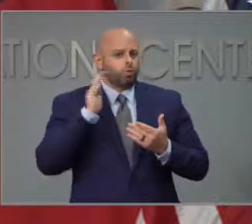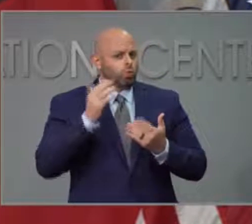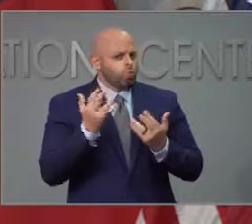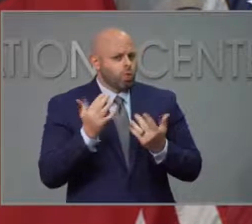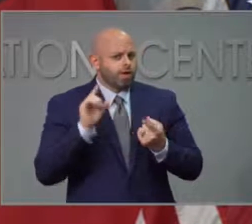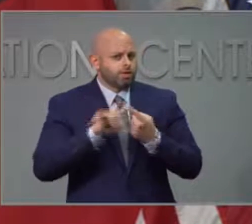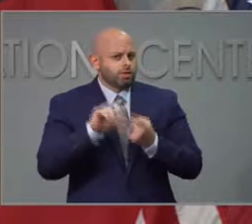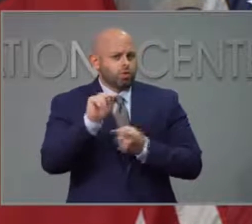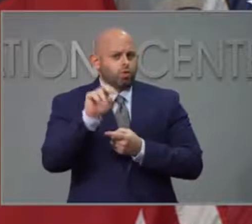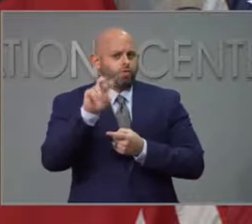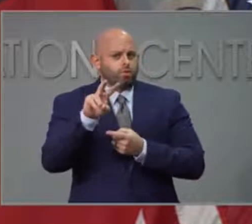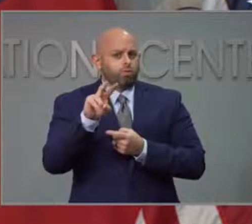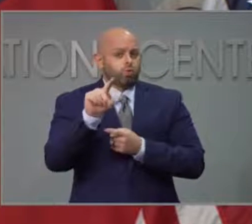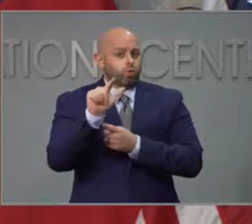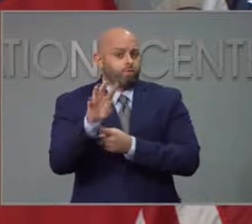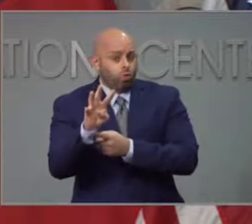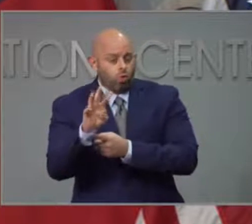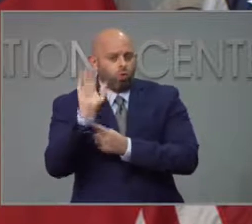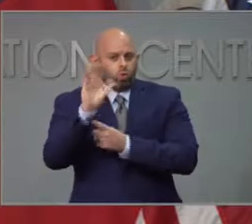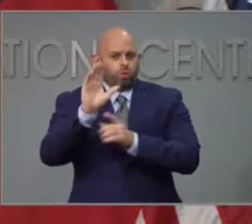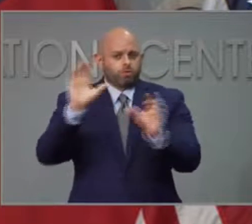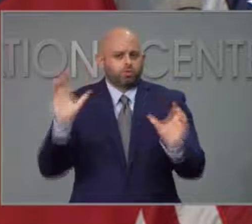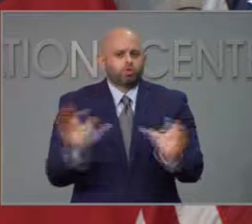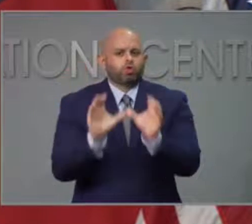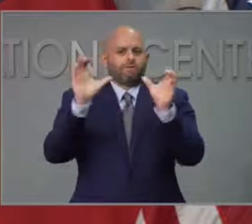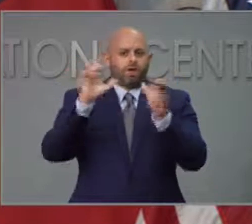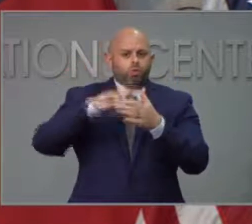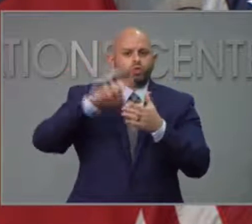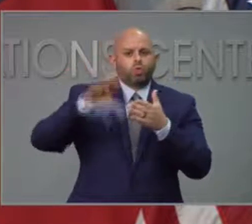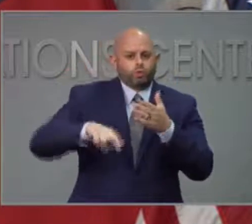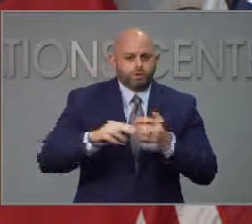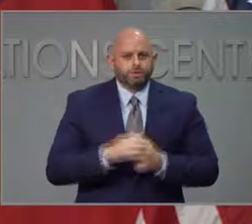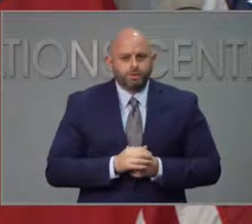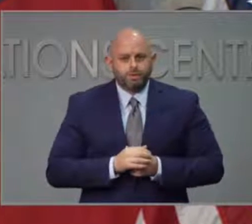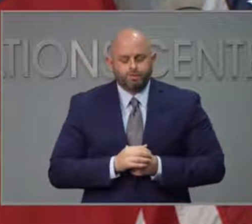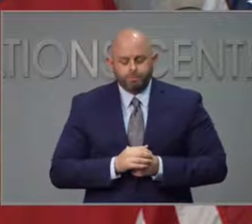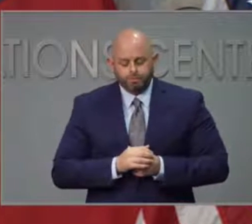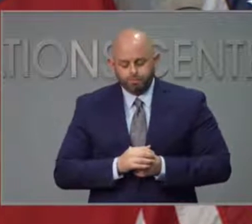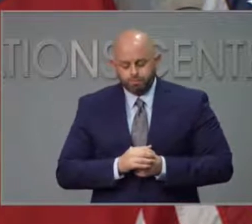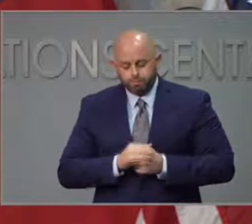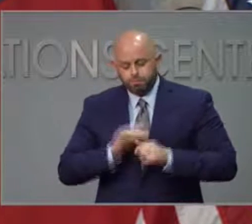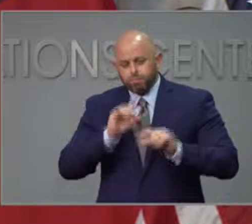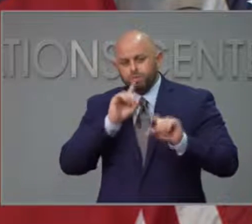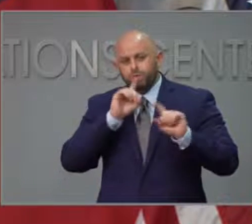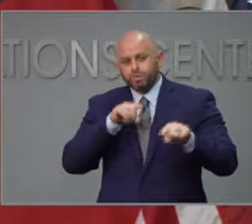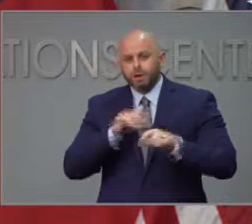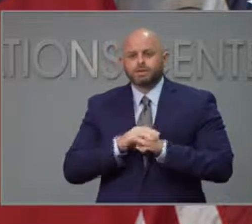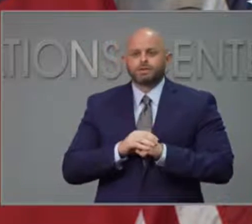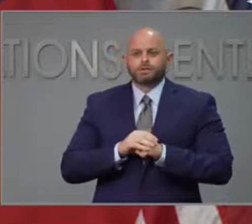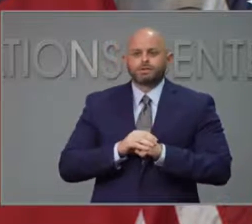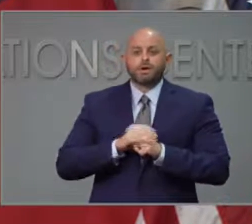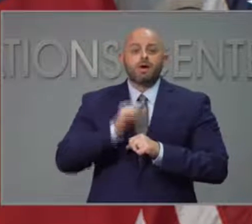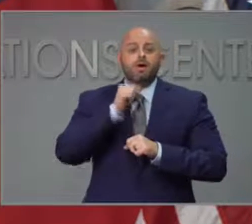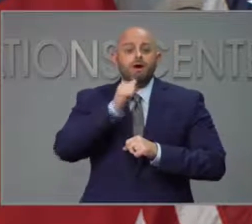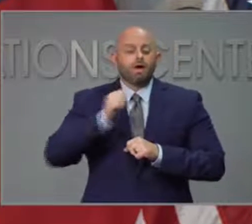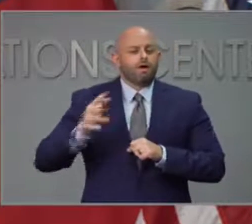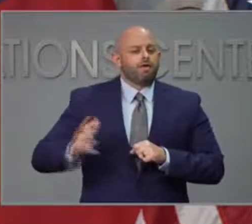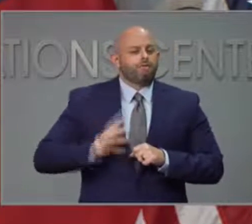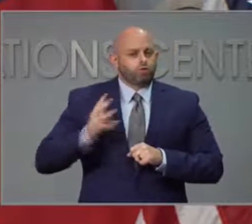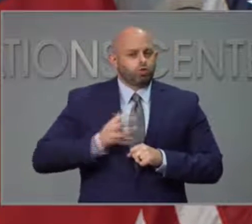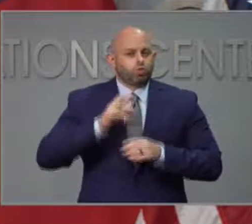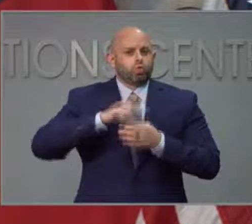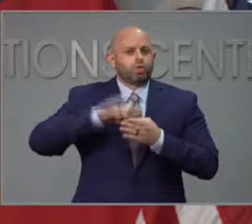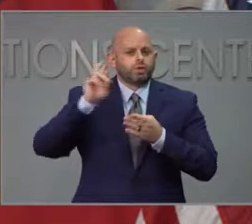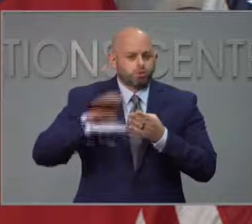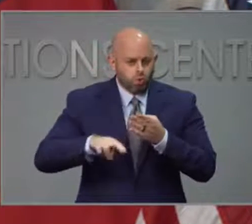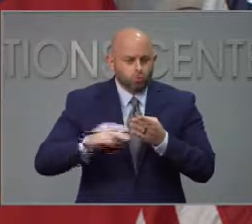election? Yes, that's correct. The results are not official tonight. They are considered unofficial results, and we will go into